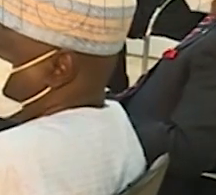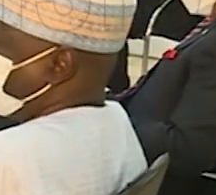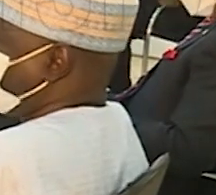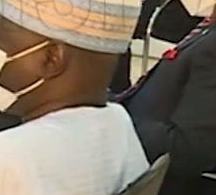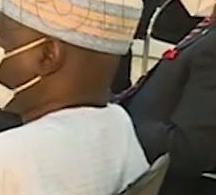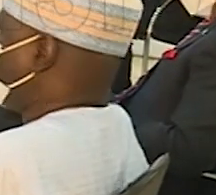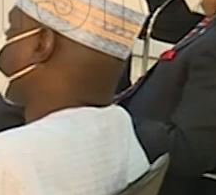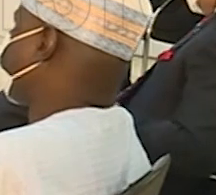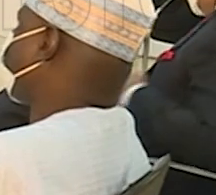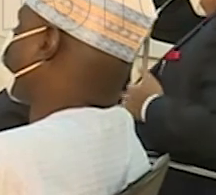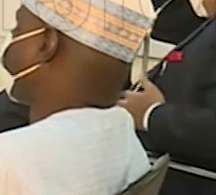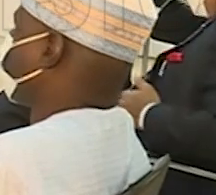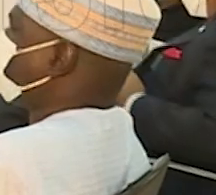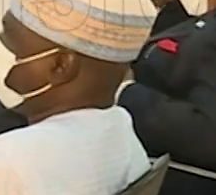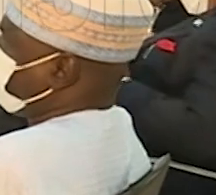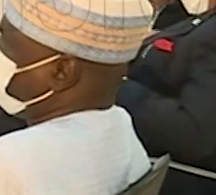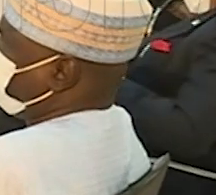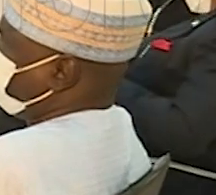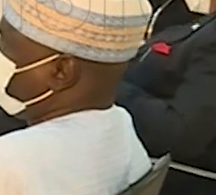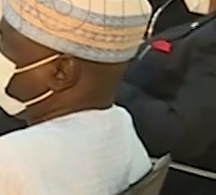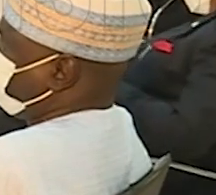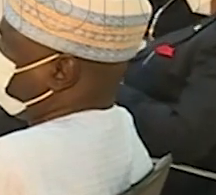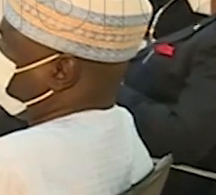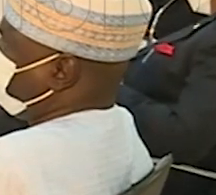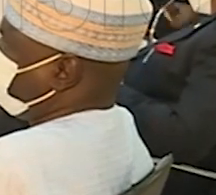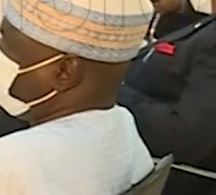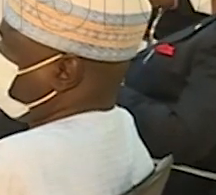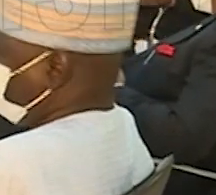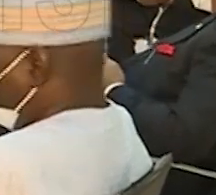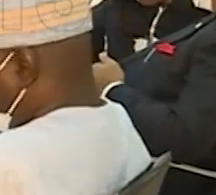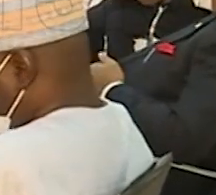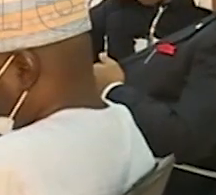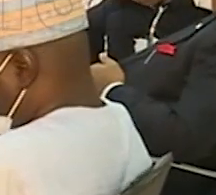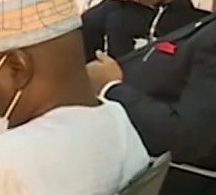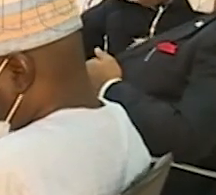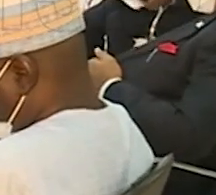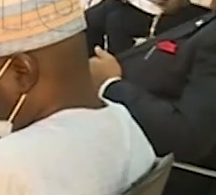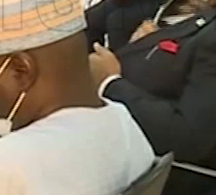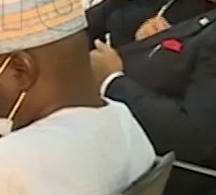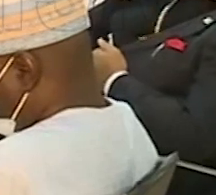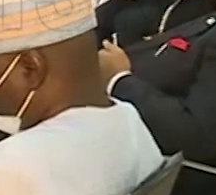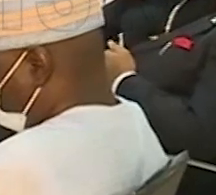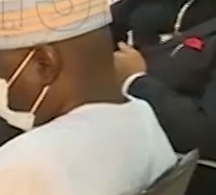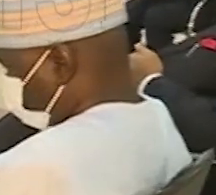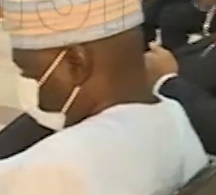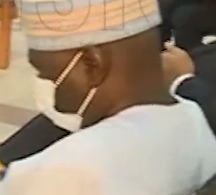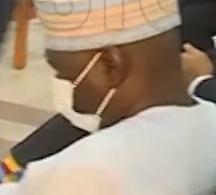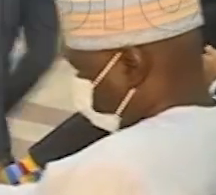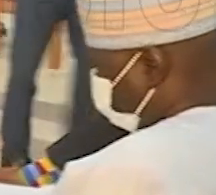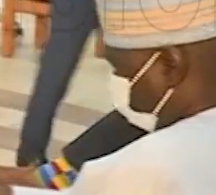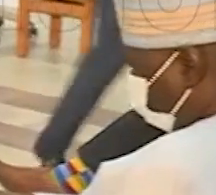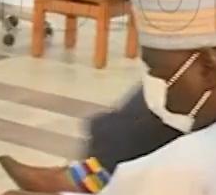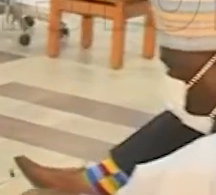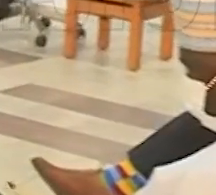Thank you very much, National Coordinator. We'll move to the question session now. If you're ready, we're ready for your